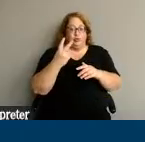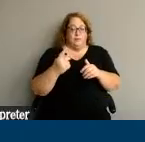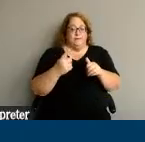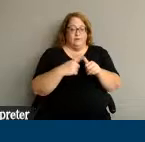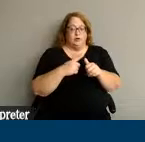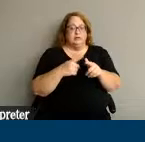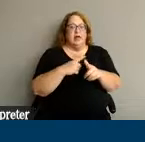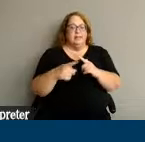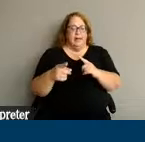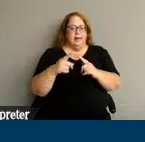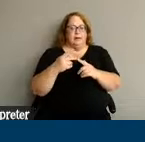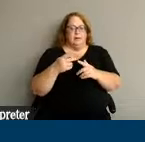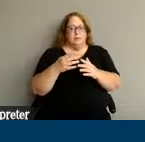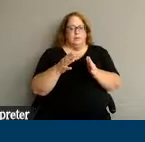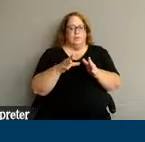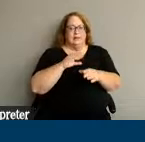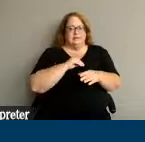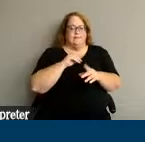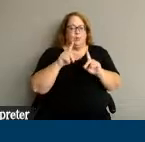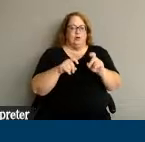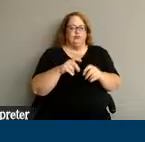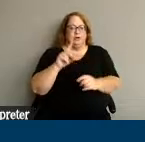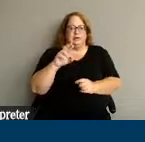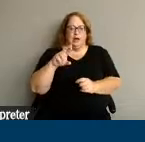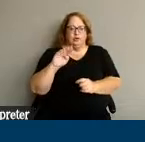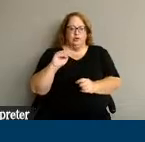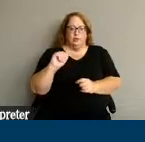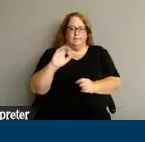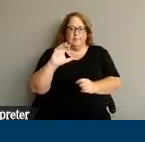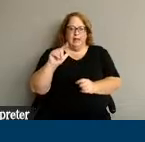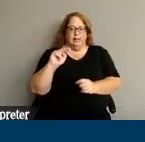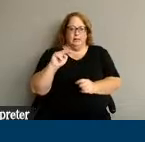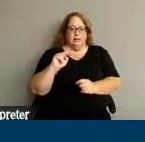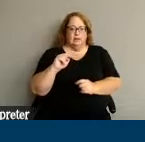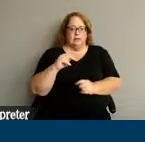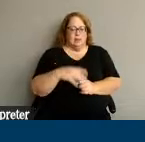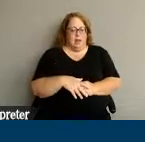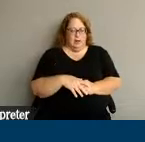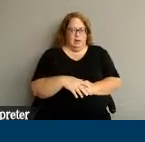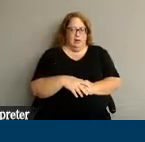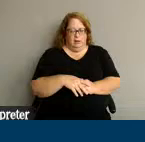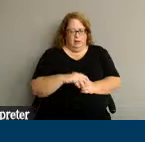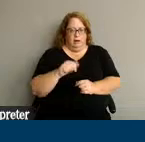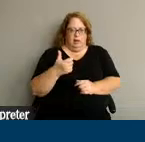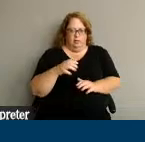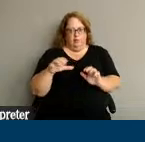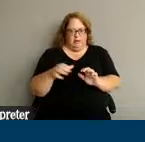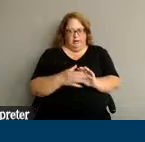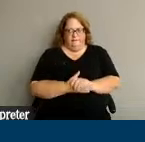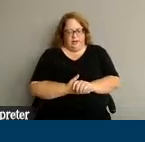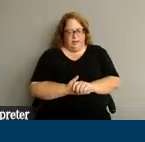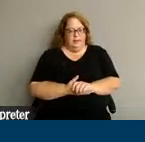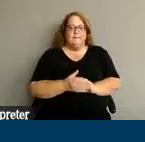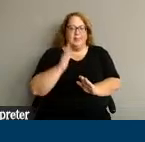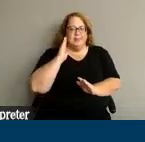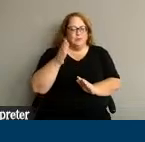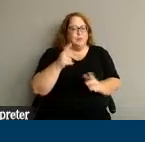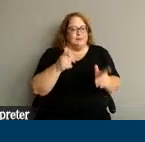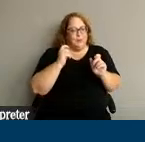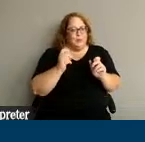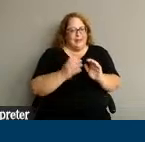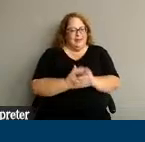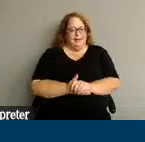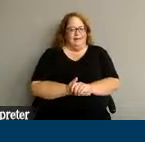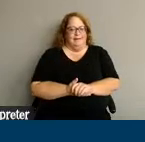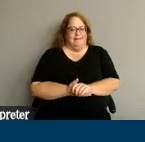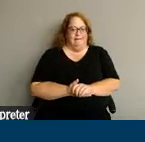quick, and then we're going to do questions. Dr. Matthews looks like activity, another activity. And we'll make this one quick.